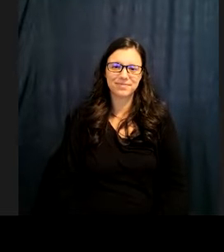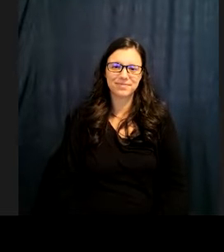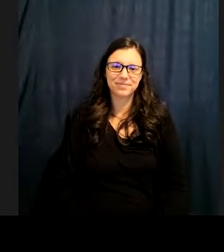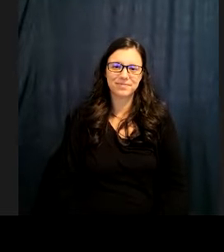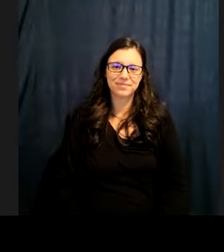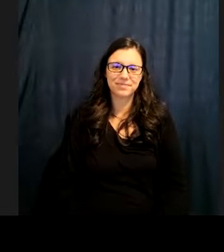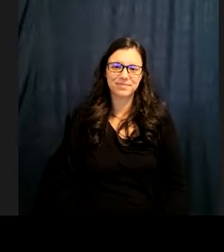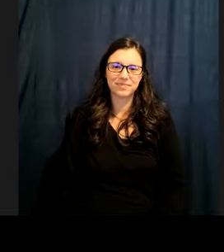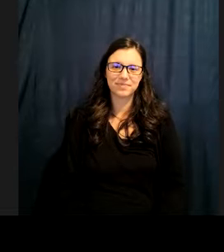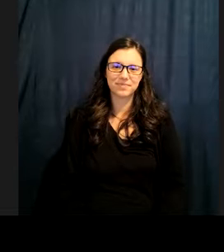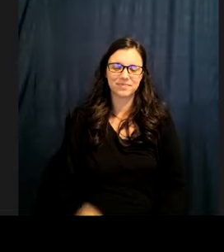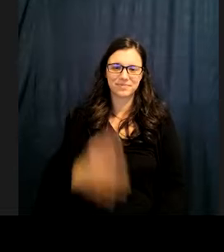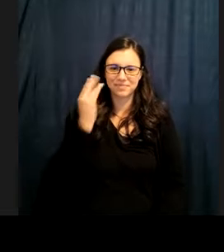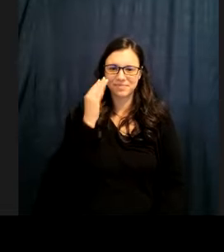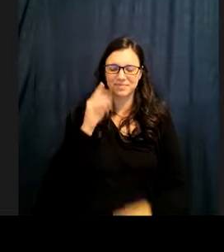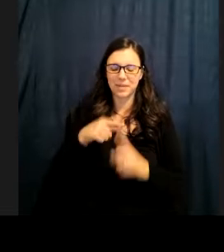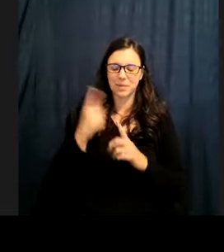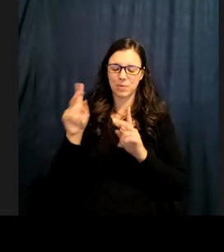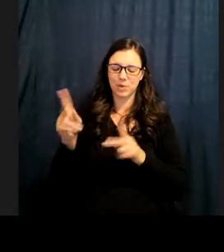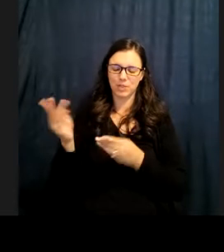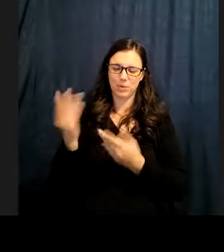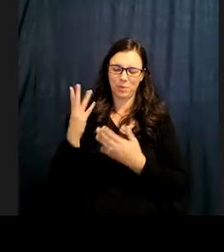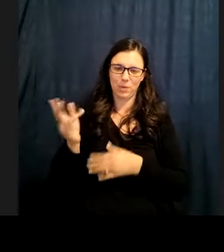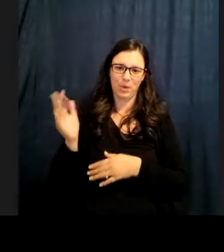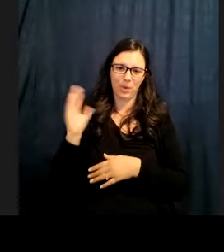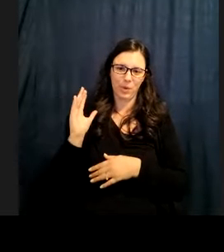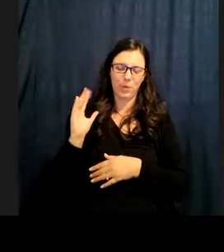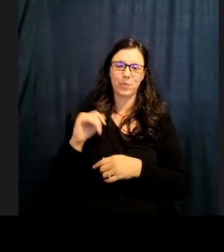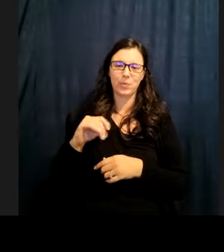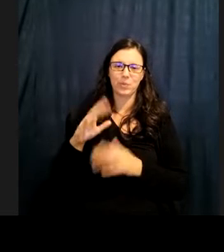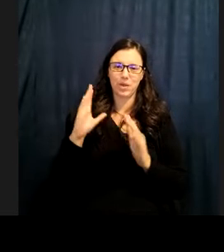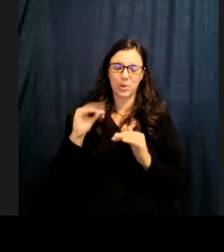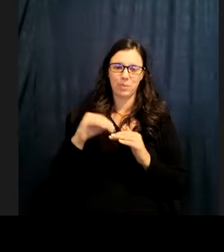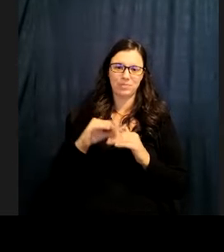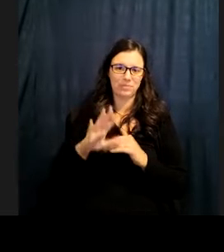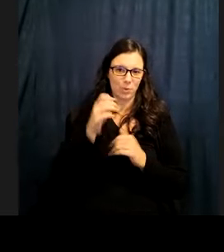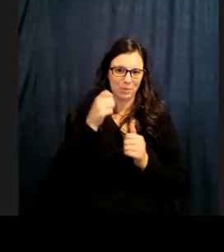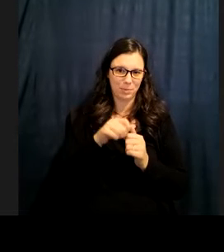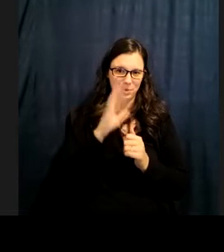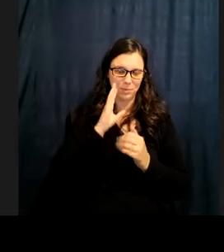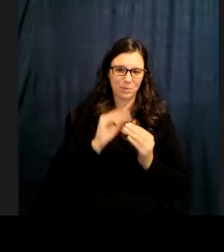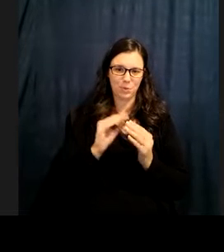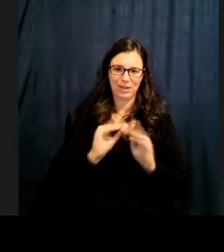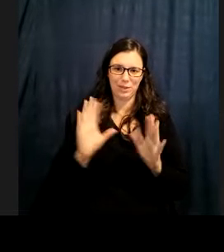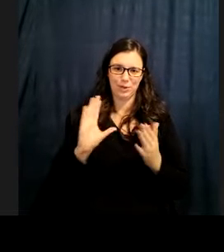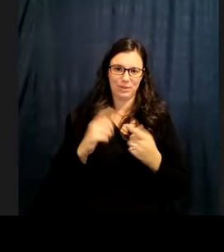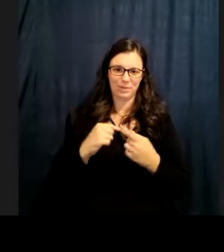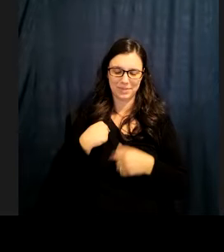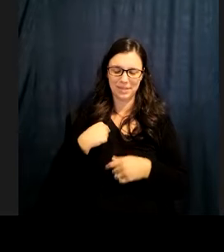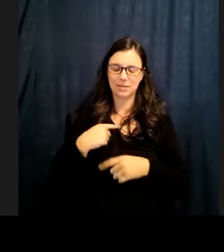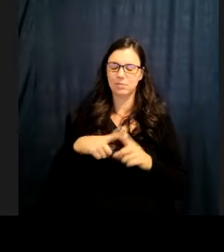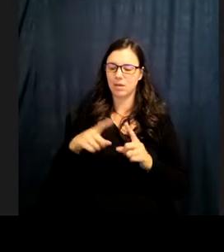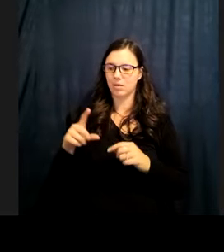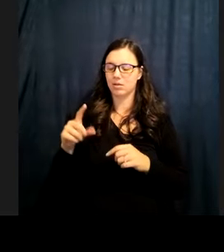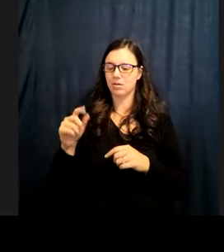Tom, I'm thinking about this person you told me a while ago, and I hope that it jogs your memories because you'll be more clear than I will be about